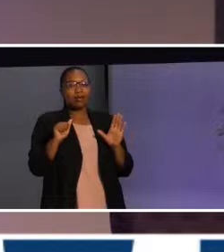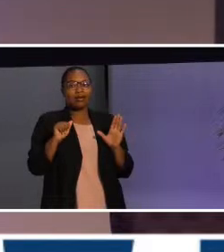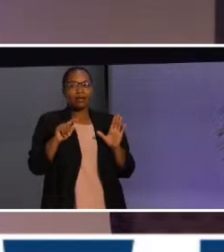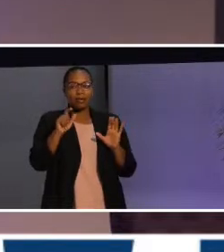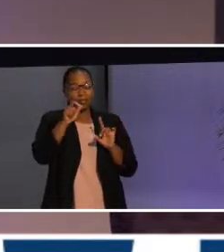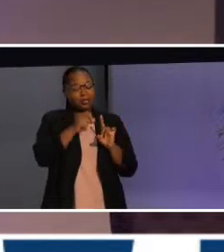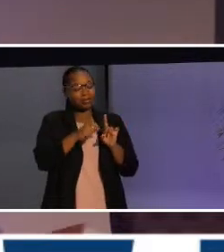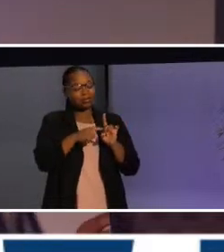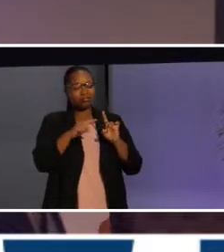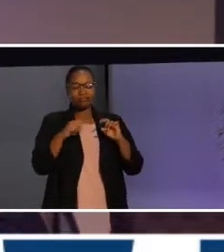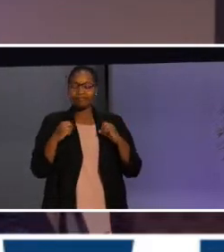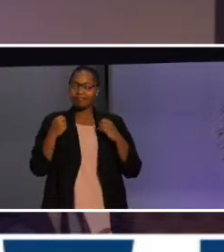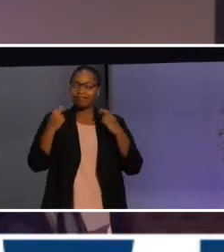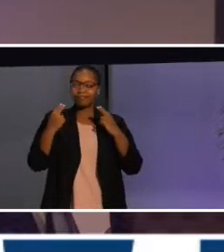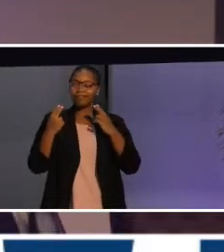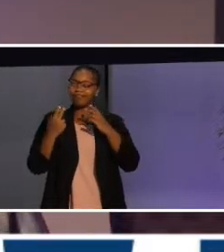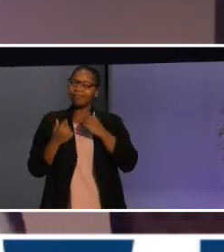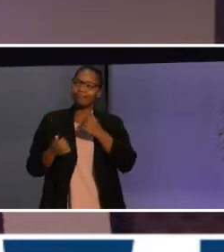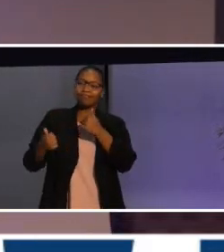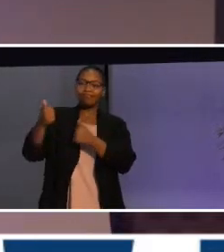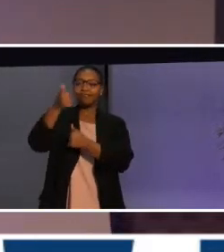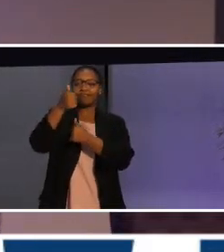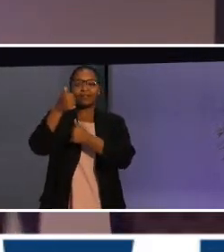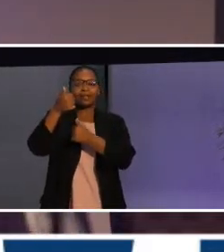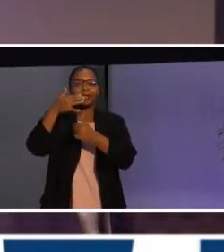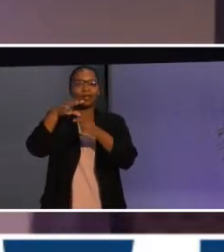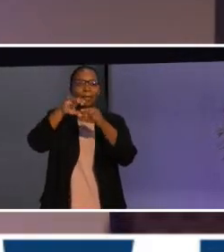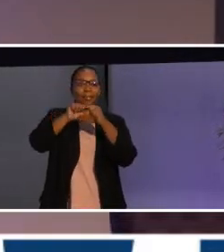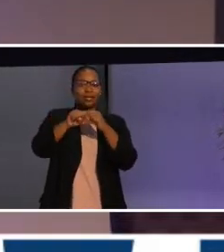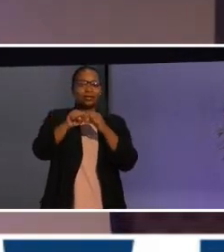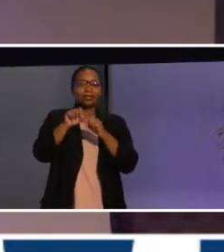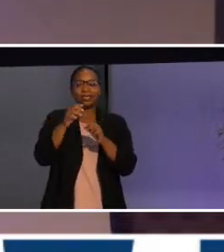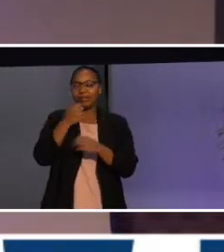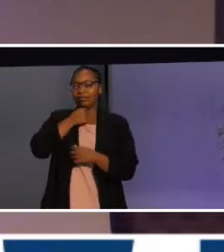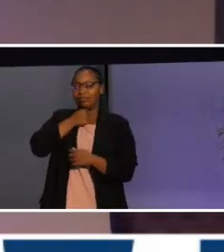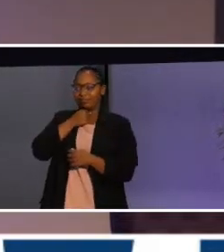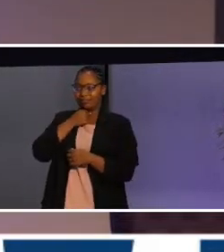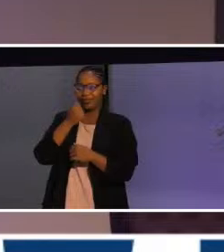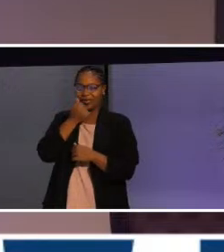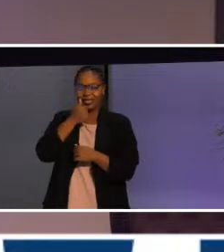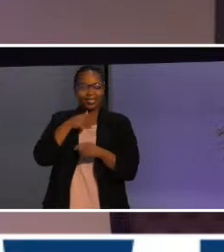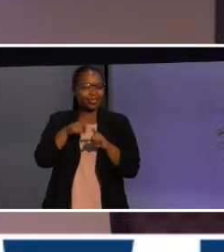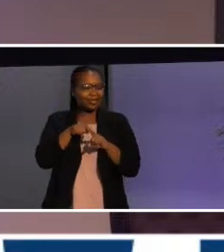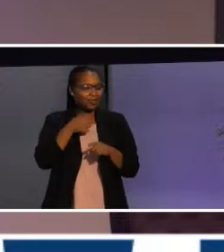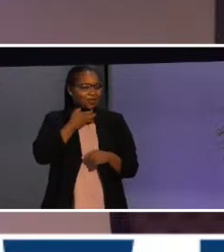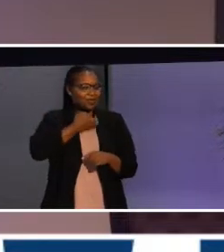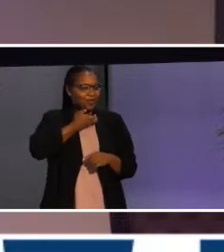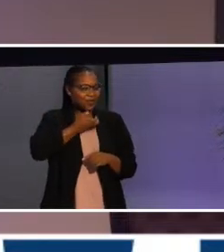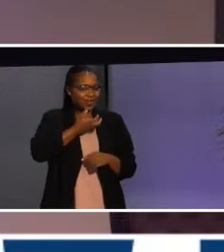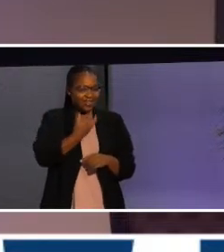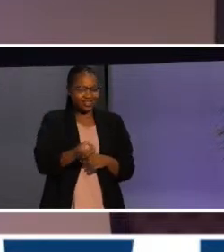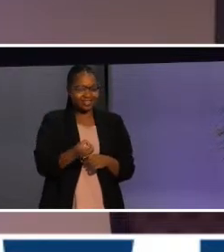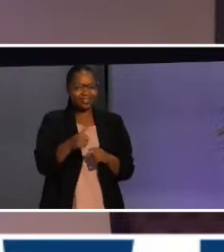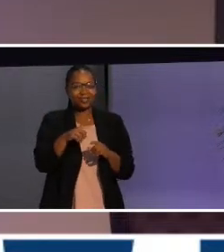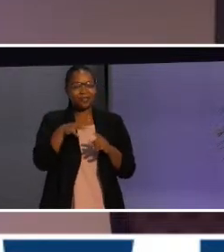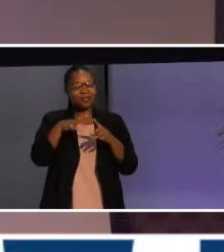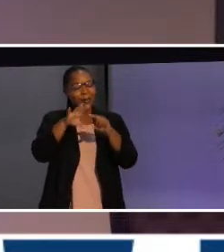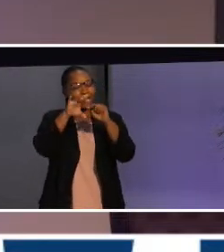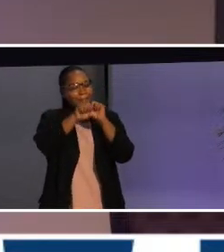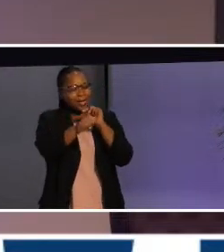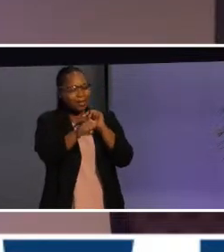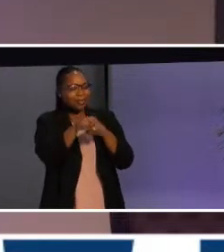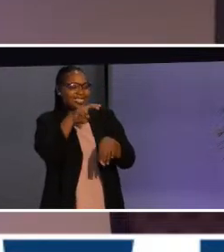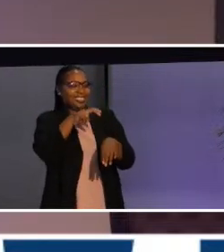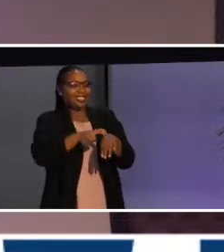who recognized the need, I've got her frog, who recognized the need to distinguish truth